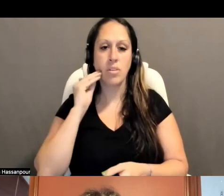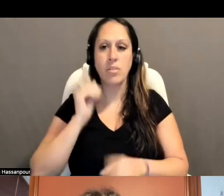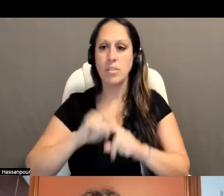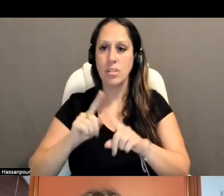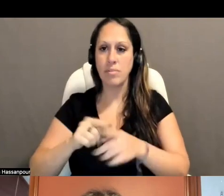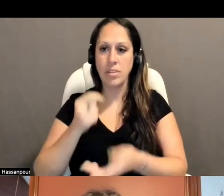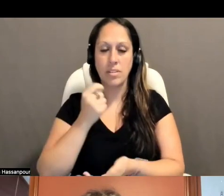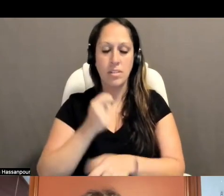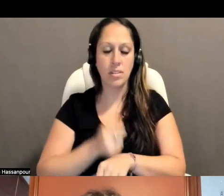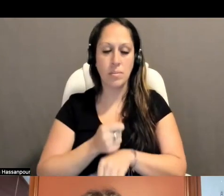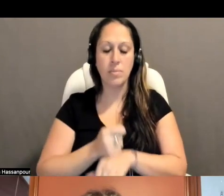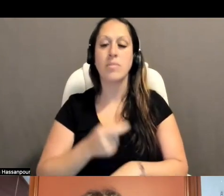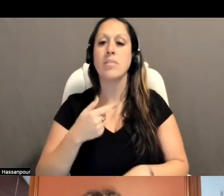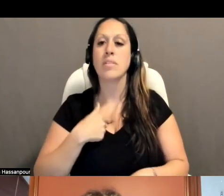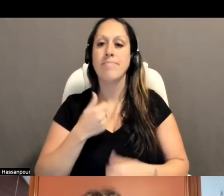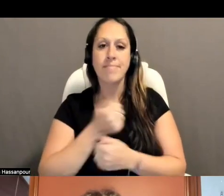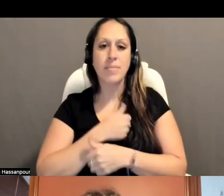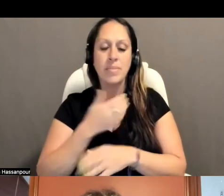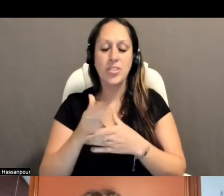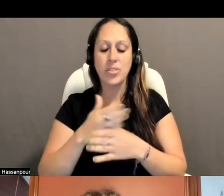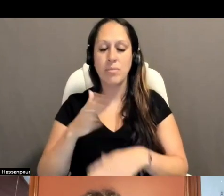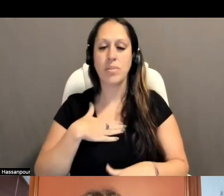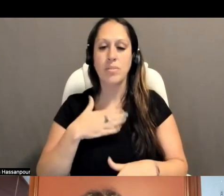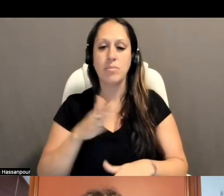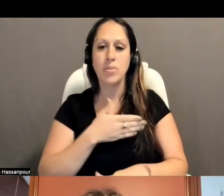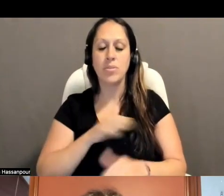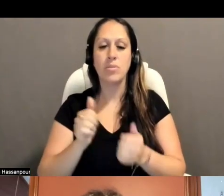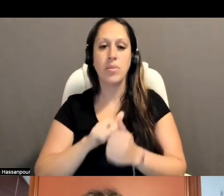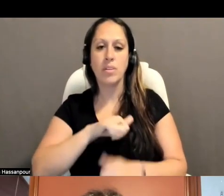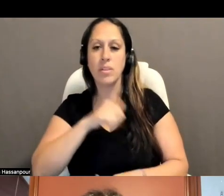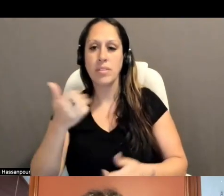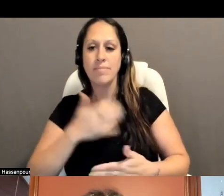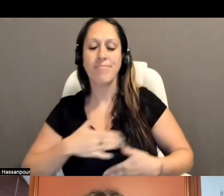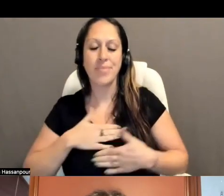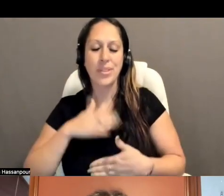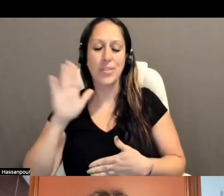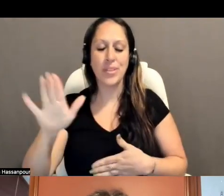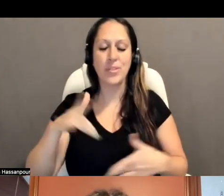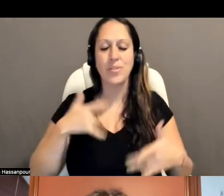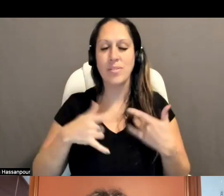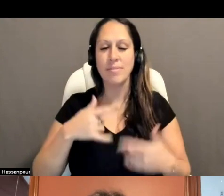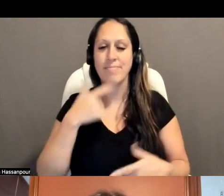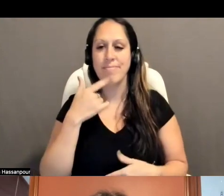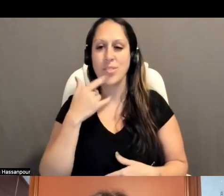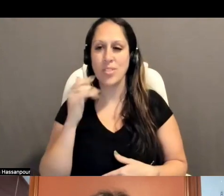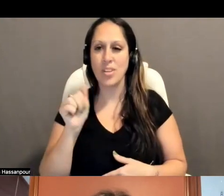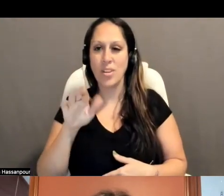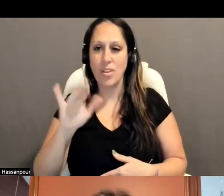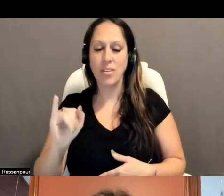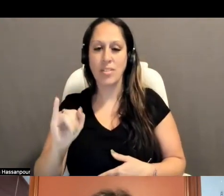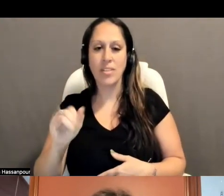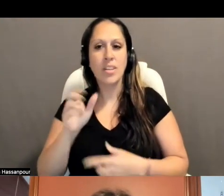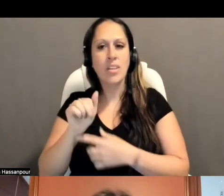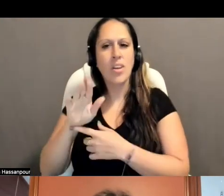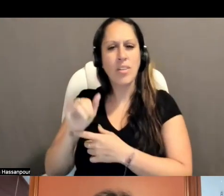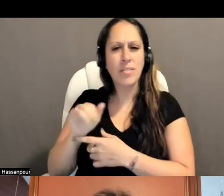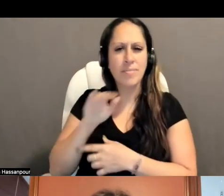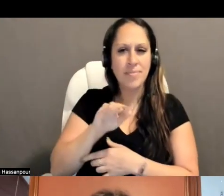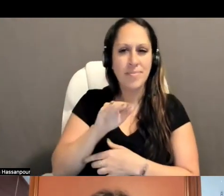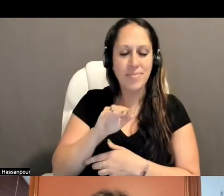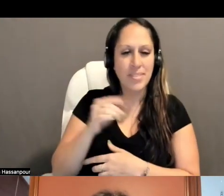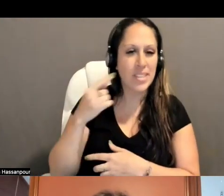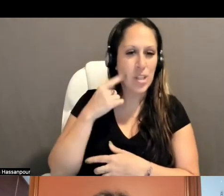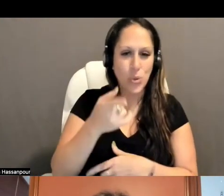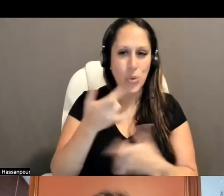services. I love to share my music with others and experience their joy, says Ari. Ari, it sounds like you've always